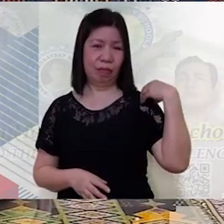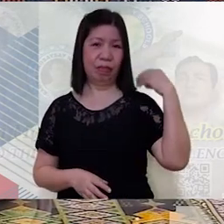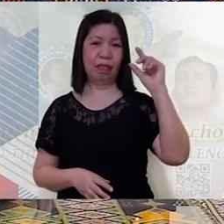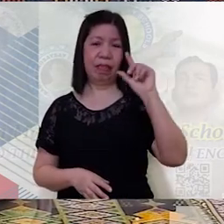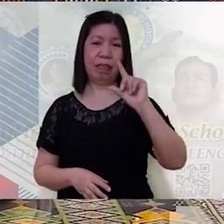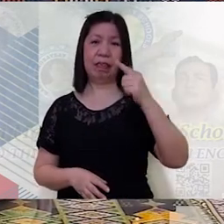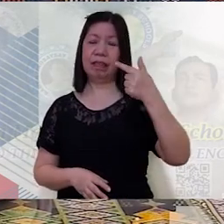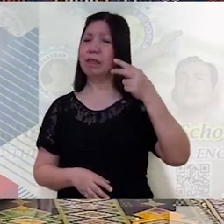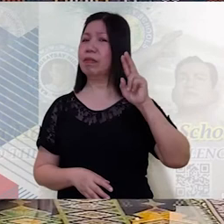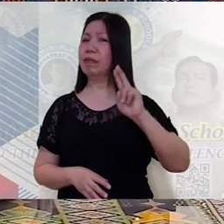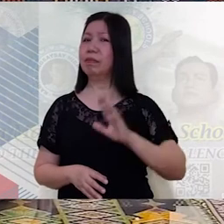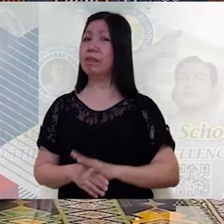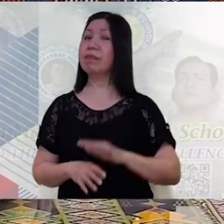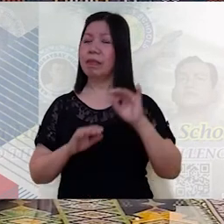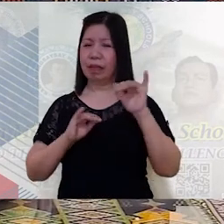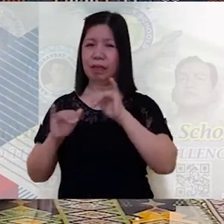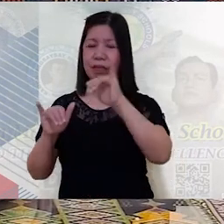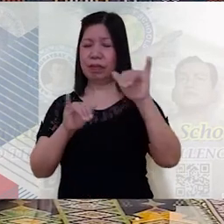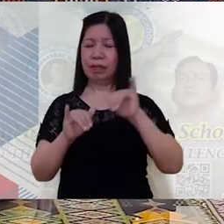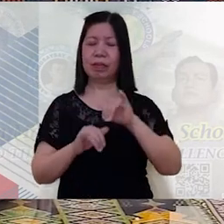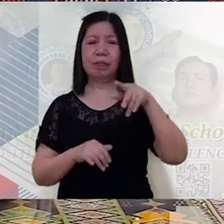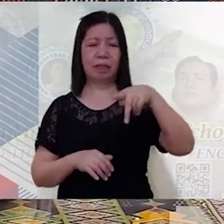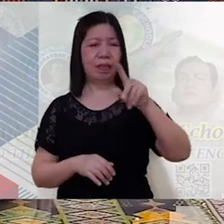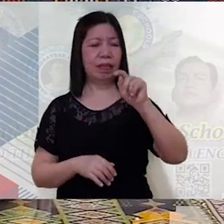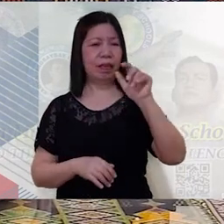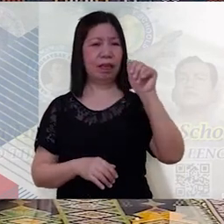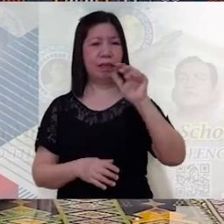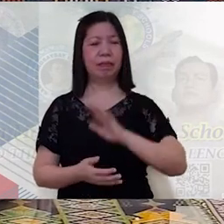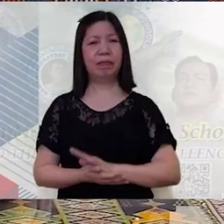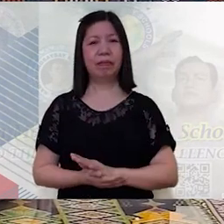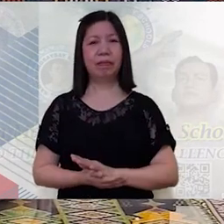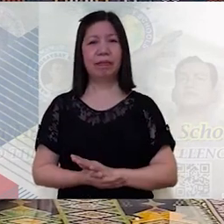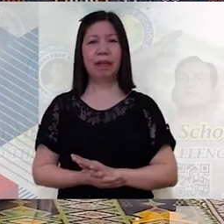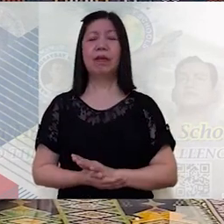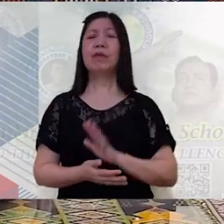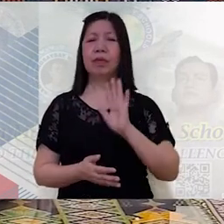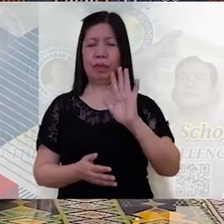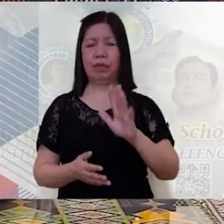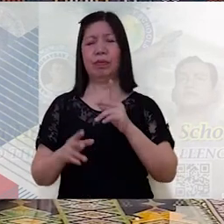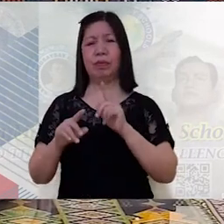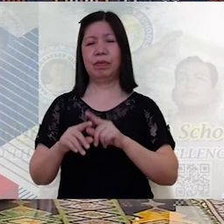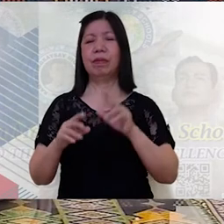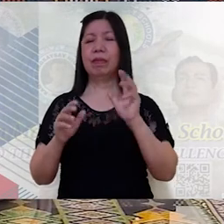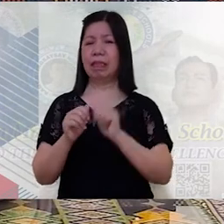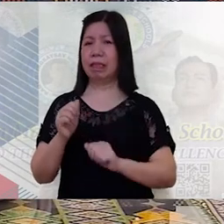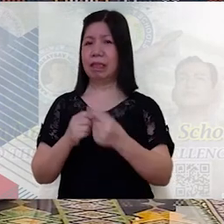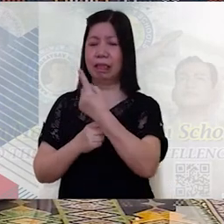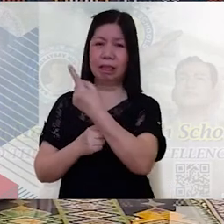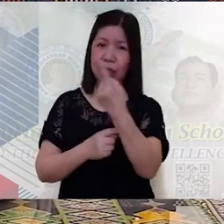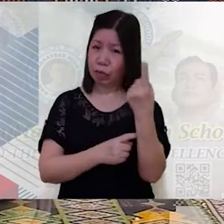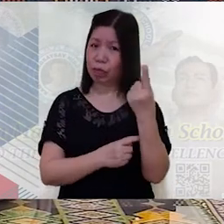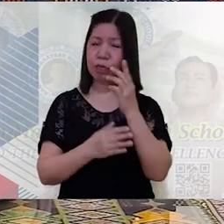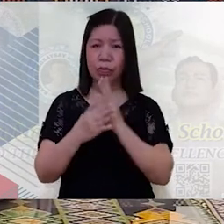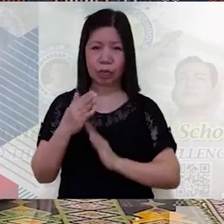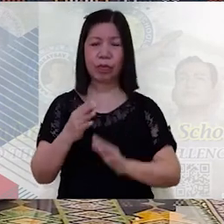local government, as well as in the parent teachers associations. You deserve each and every